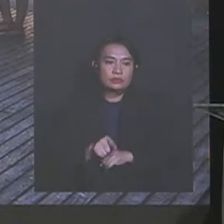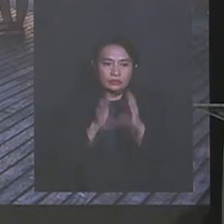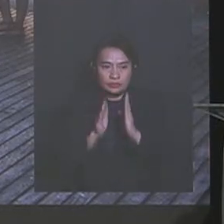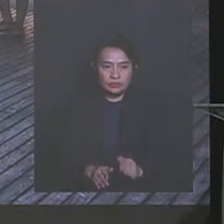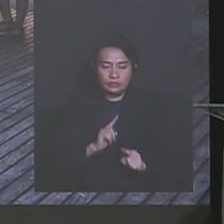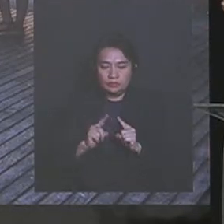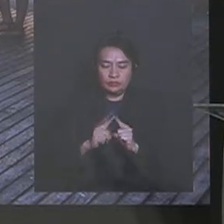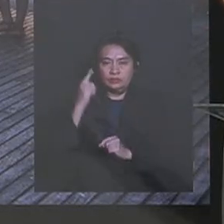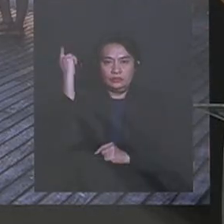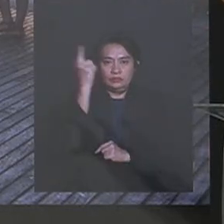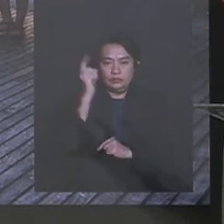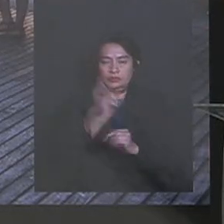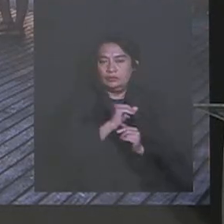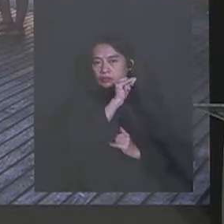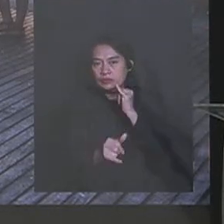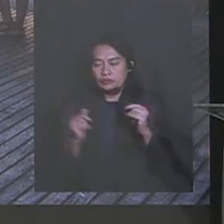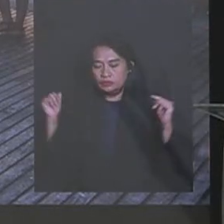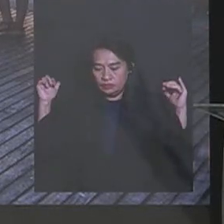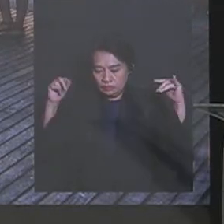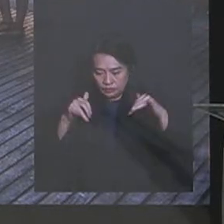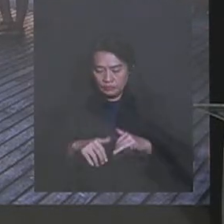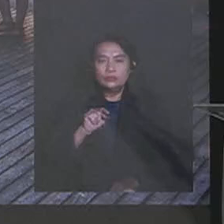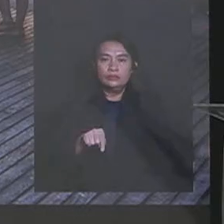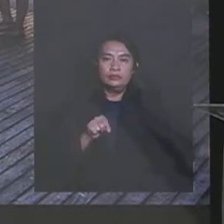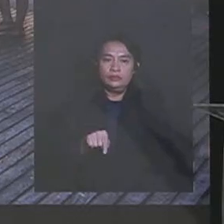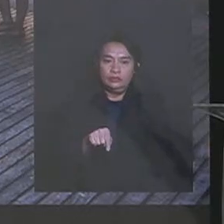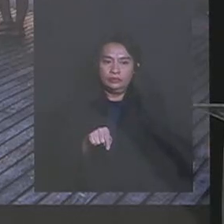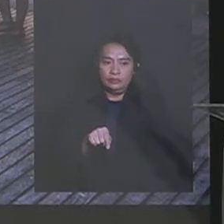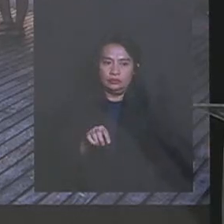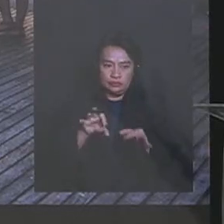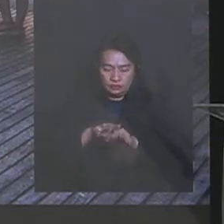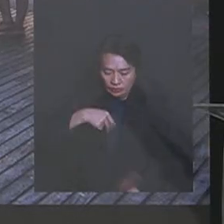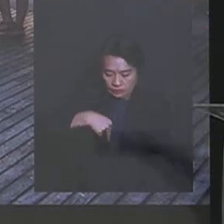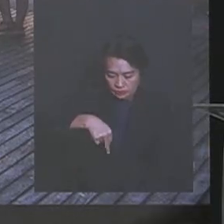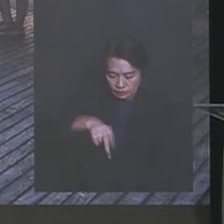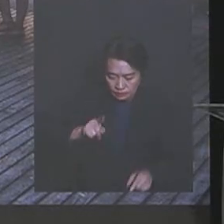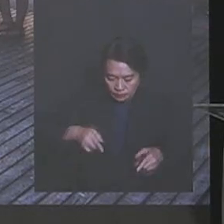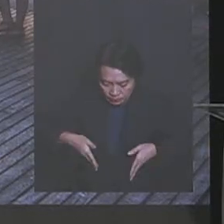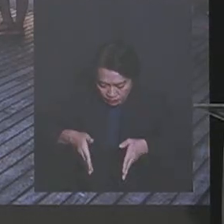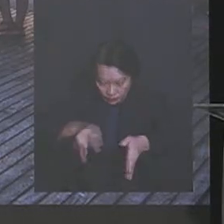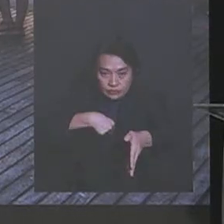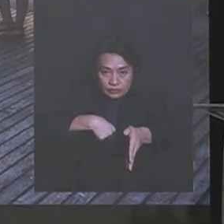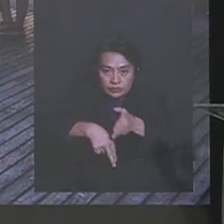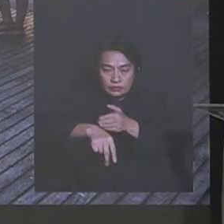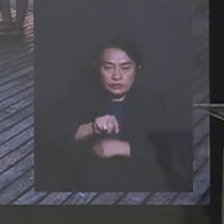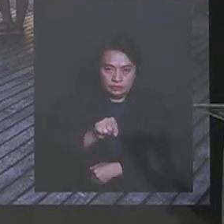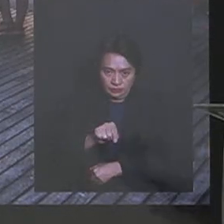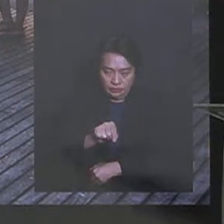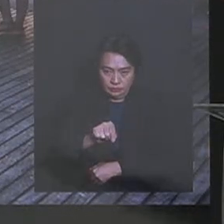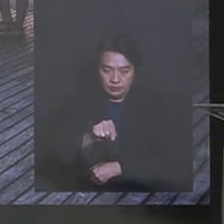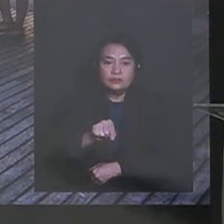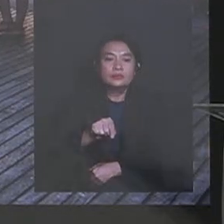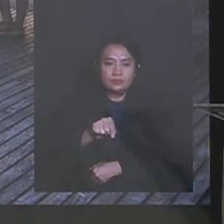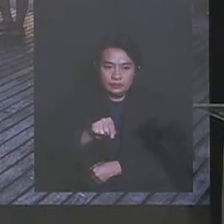with streets, thinking about the boardwalk and how the future architecture should engage with the boardwalk to sort of